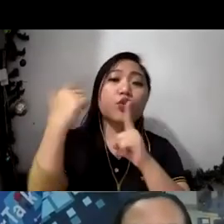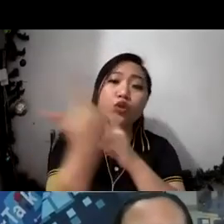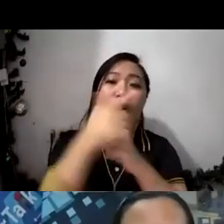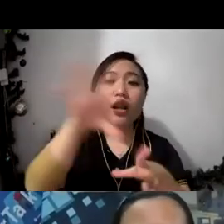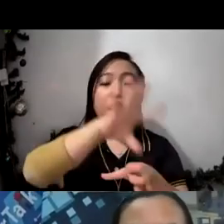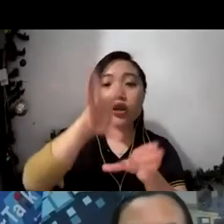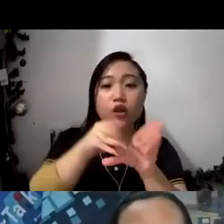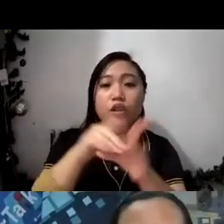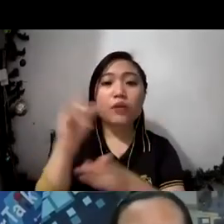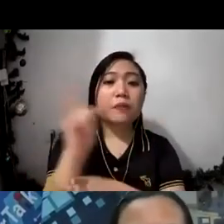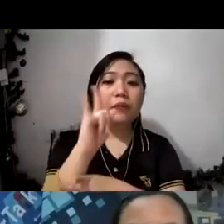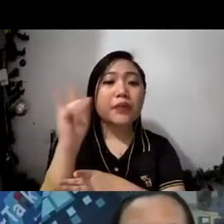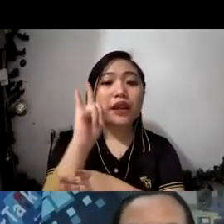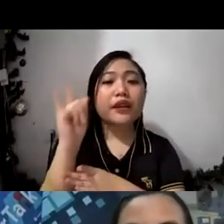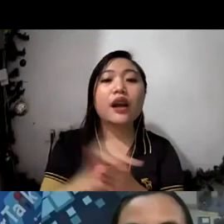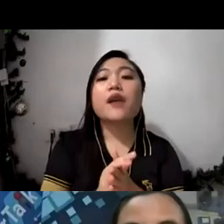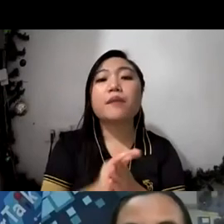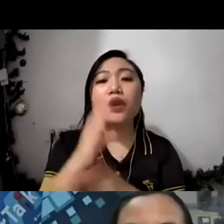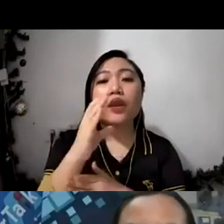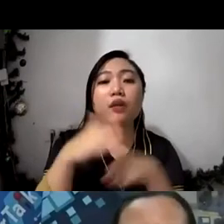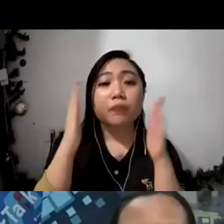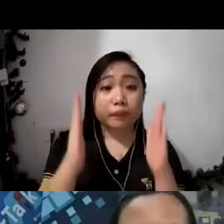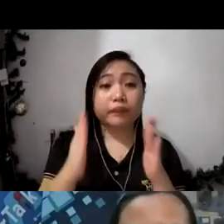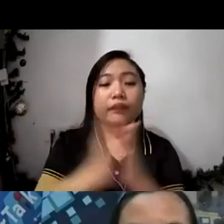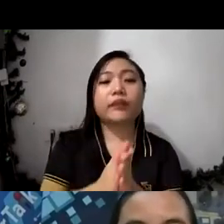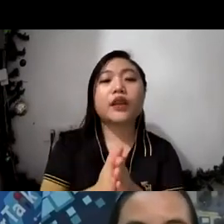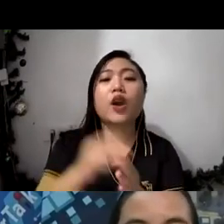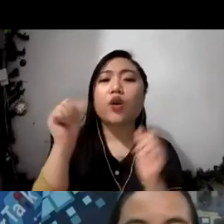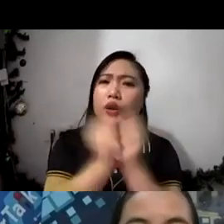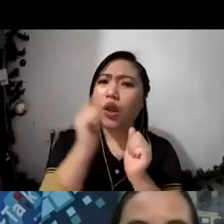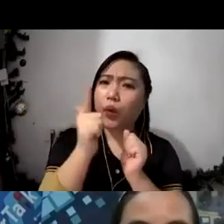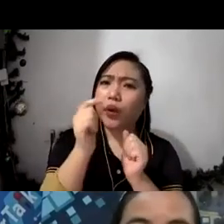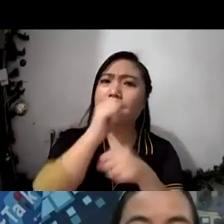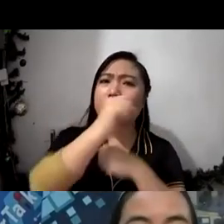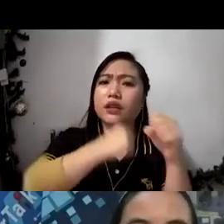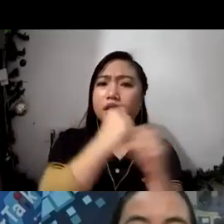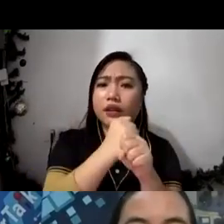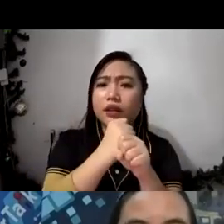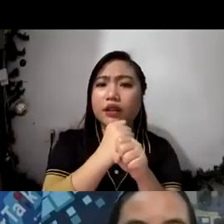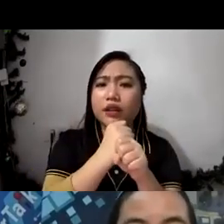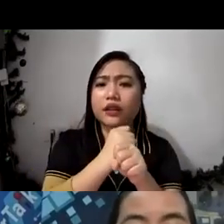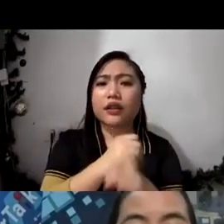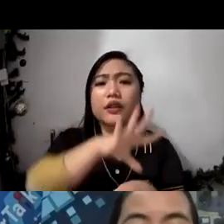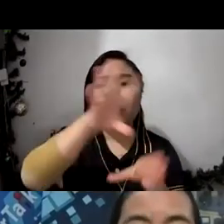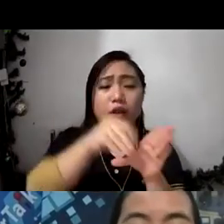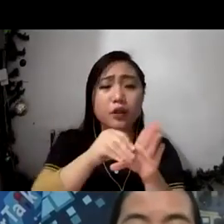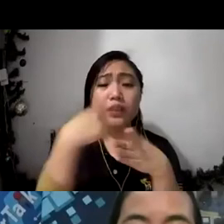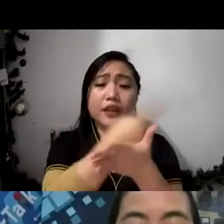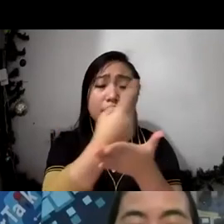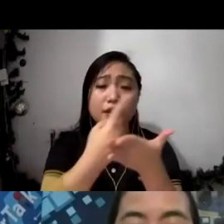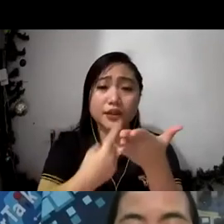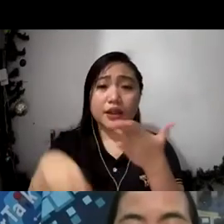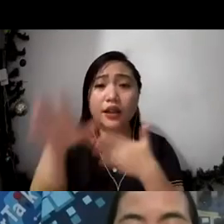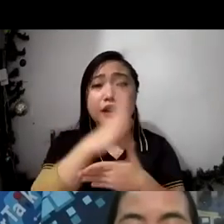media consultant with 20 years of professional experience in participatory design and conduct of